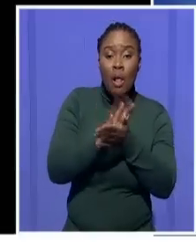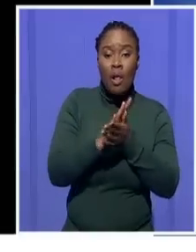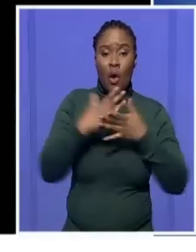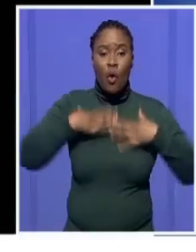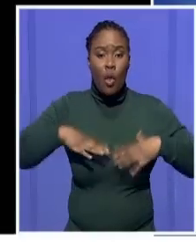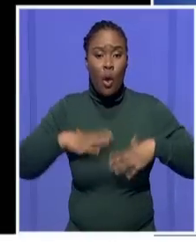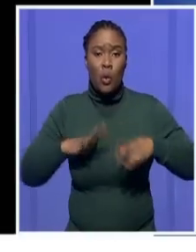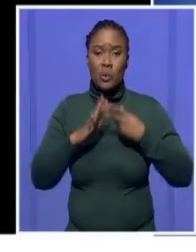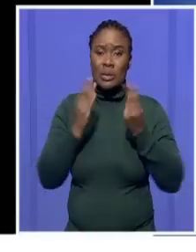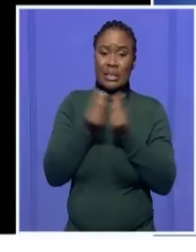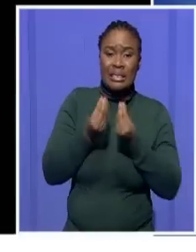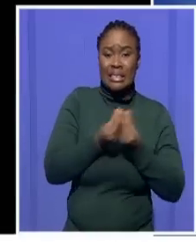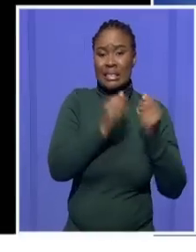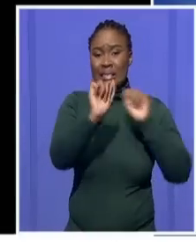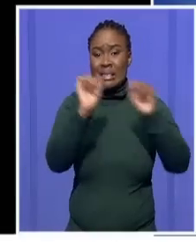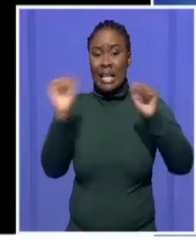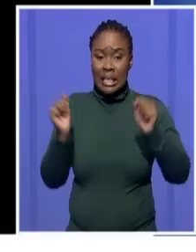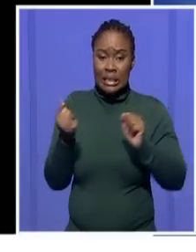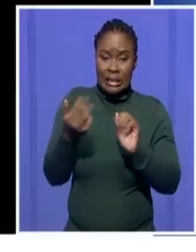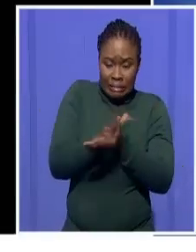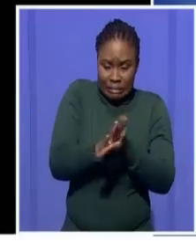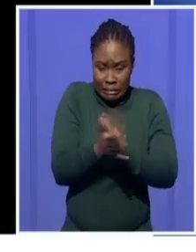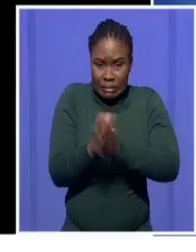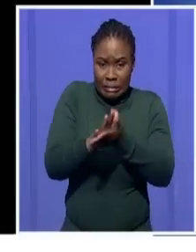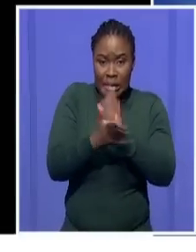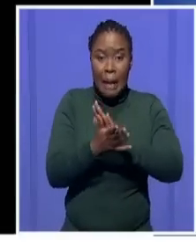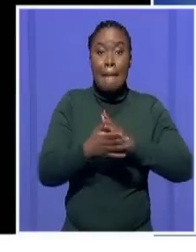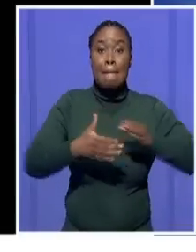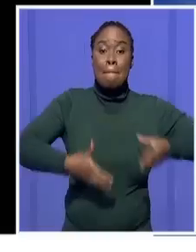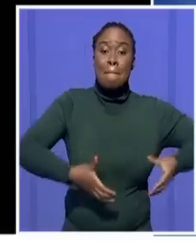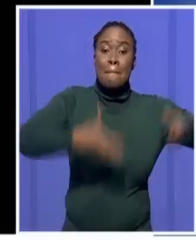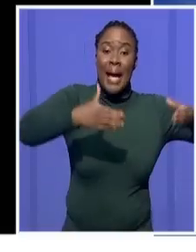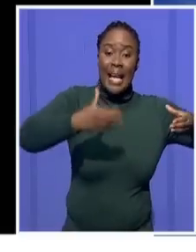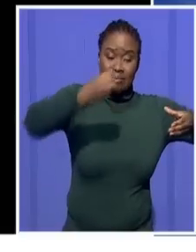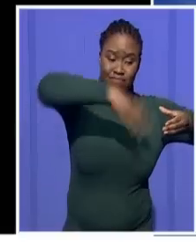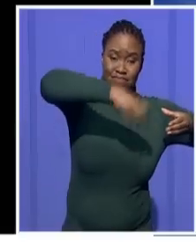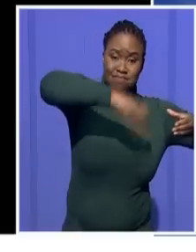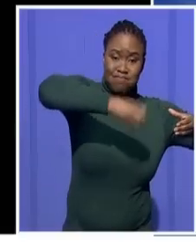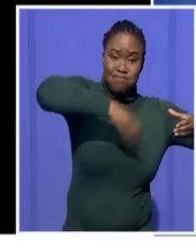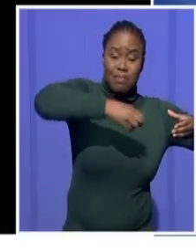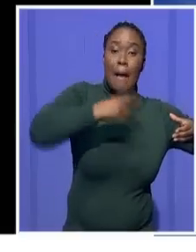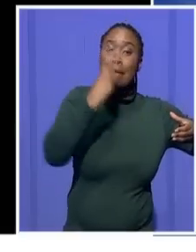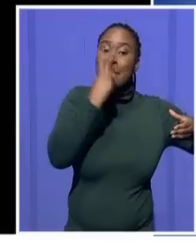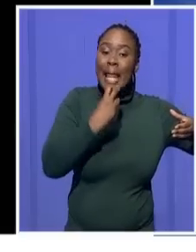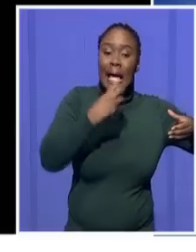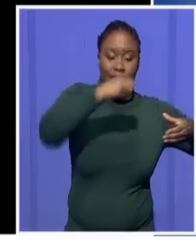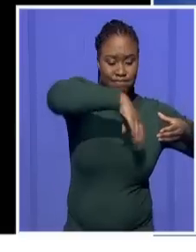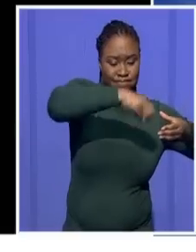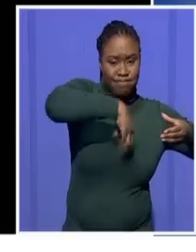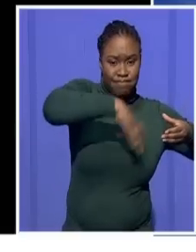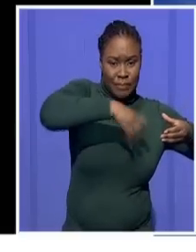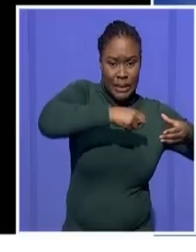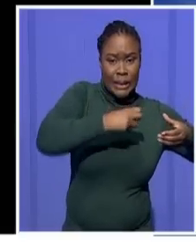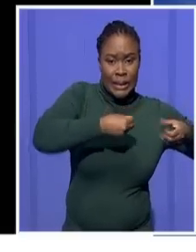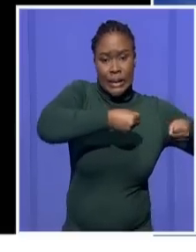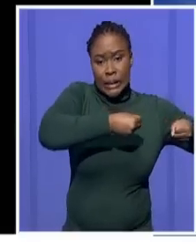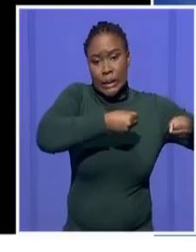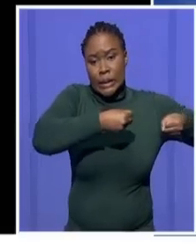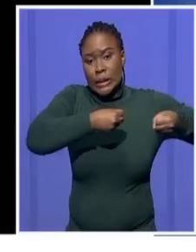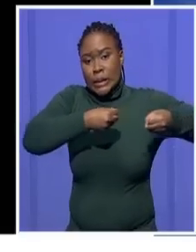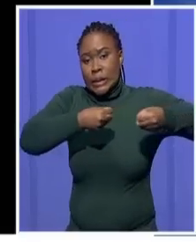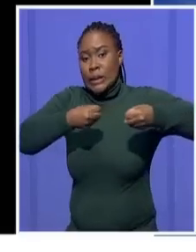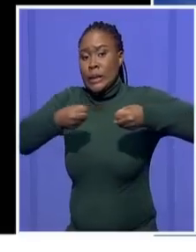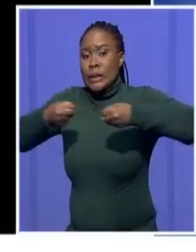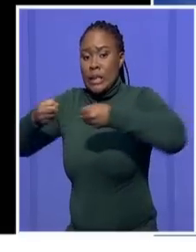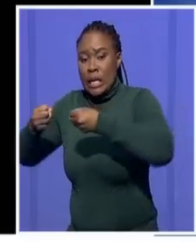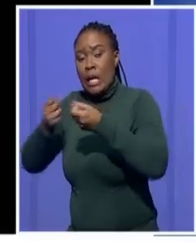bin bags and buckets and carrying that with the help of the SANDF over mounds of sand that have come through